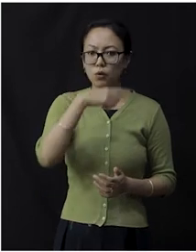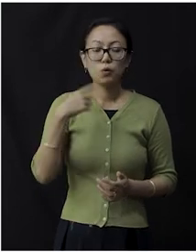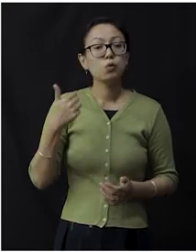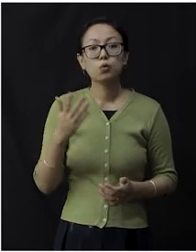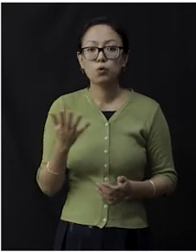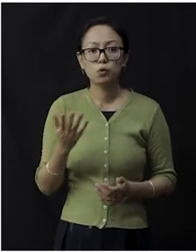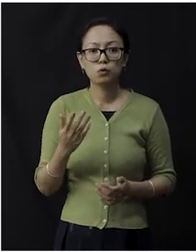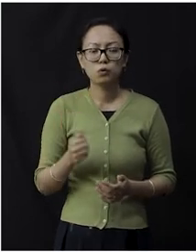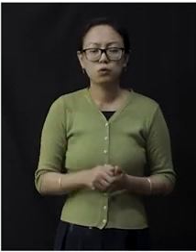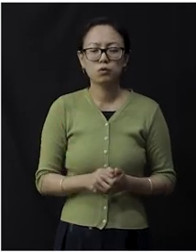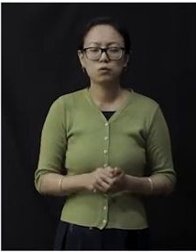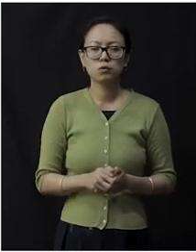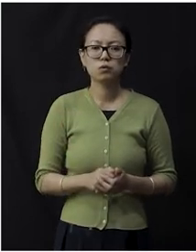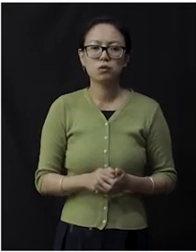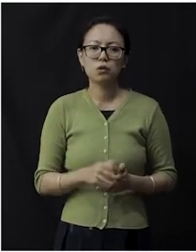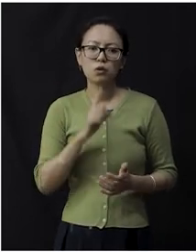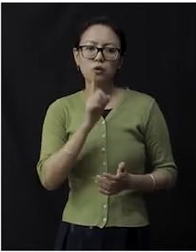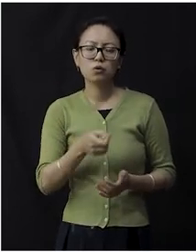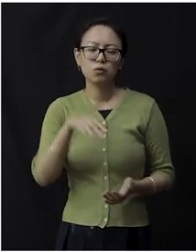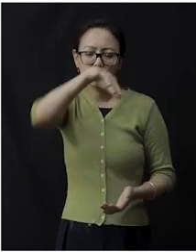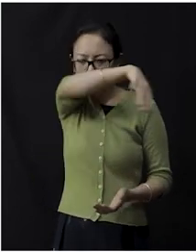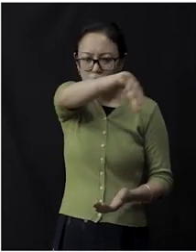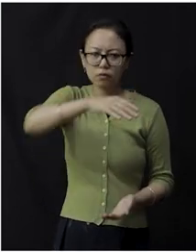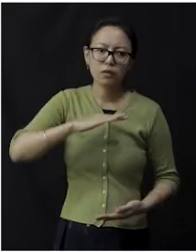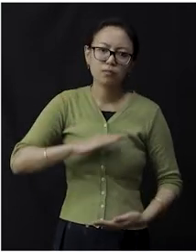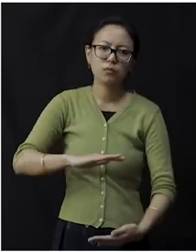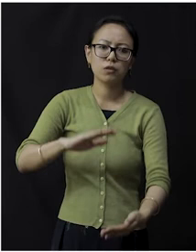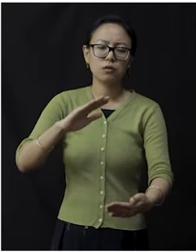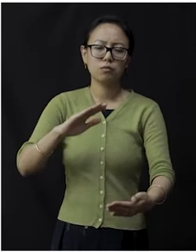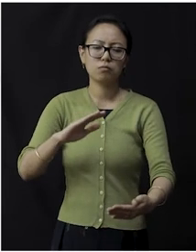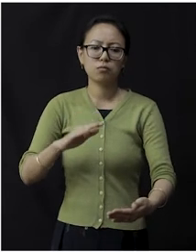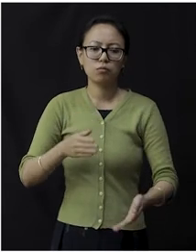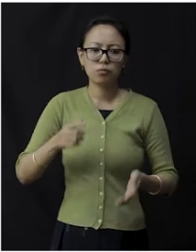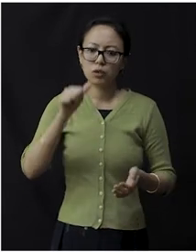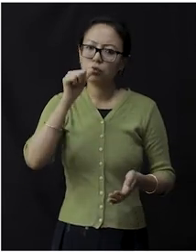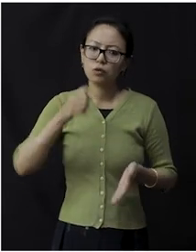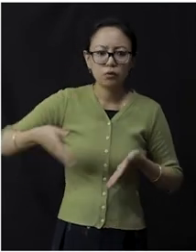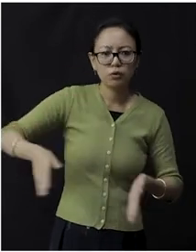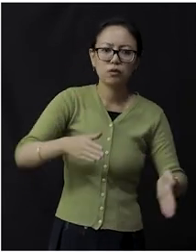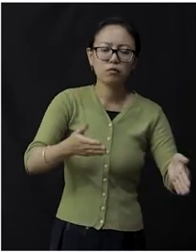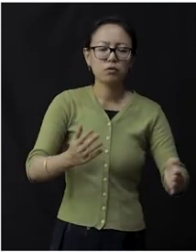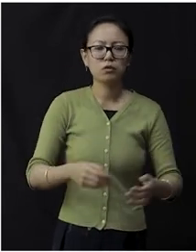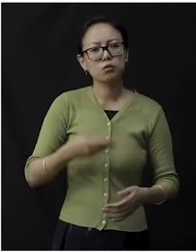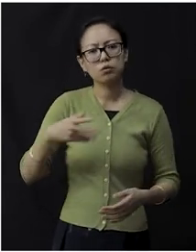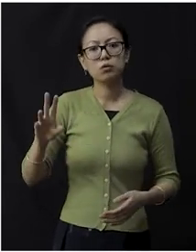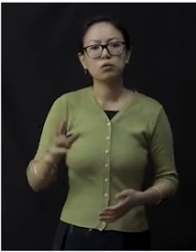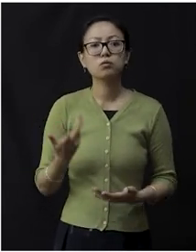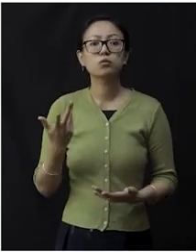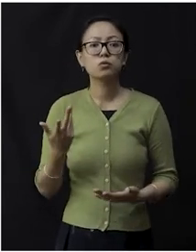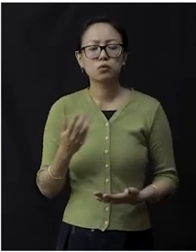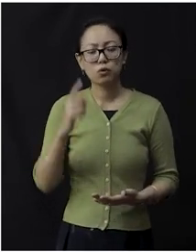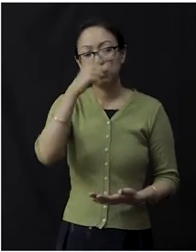that beautiful red bird. What was the name of that bird? Think. What was the name?